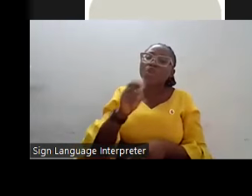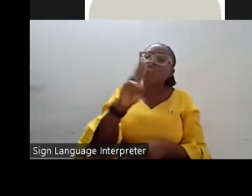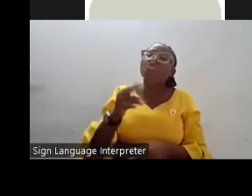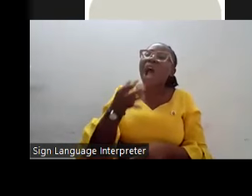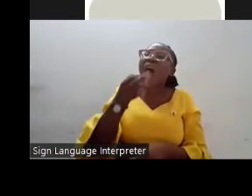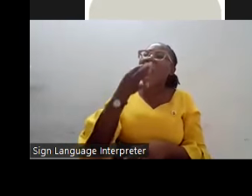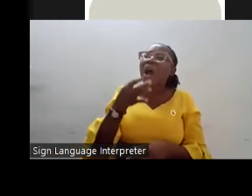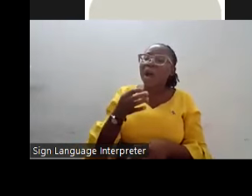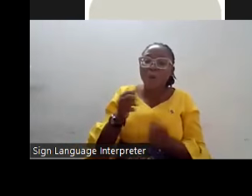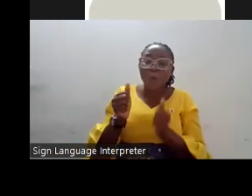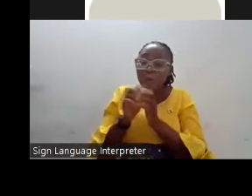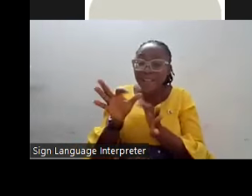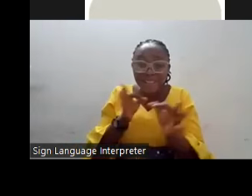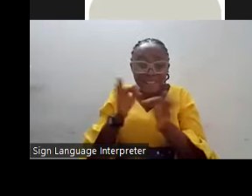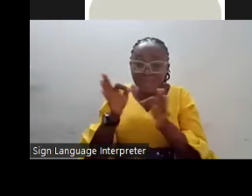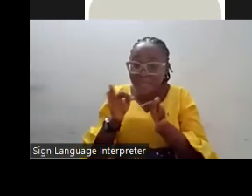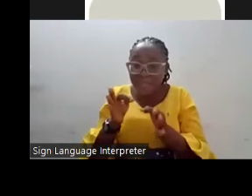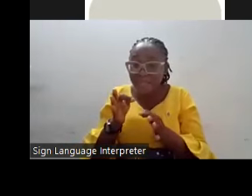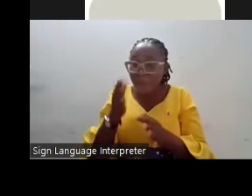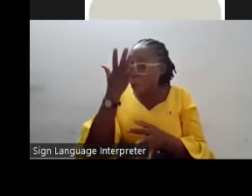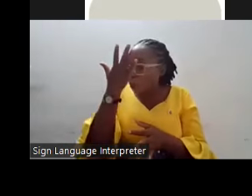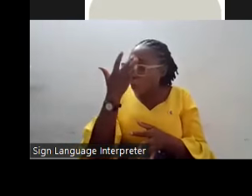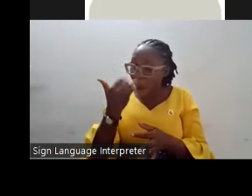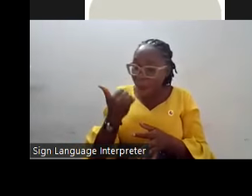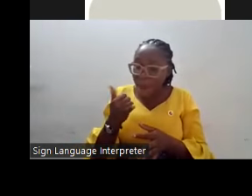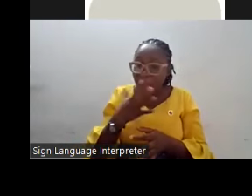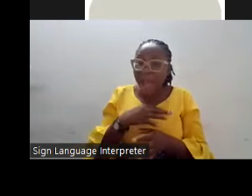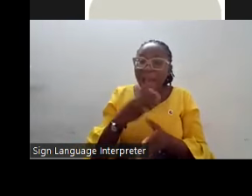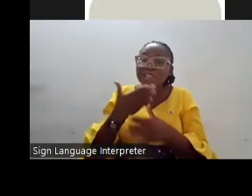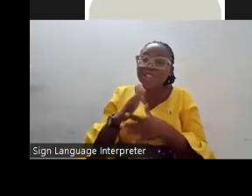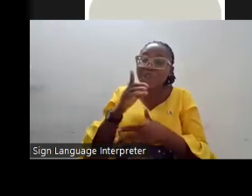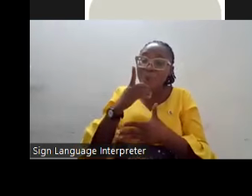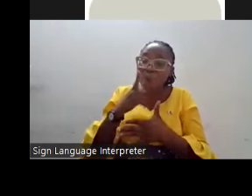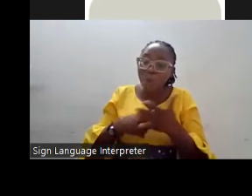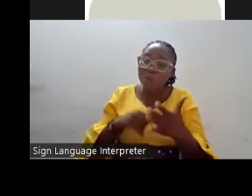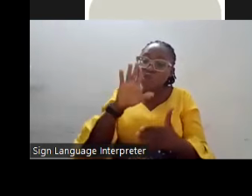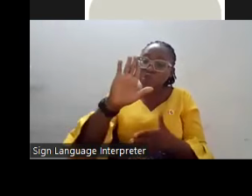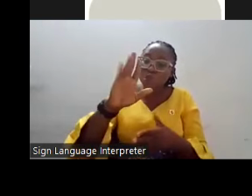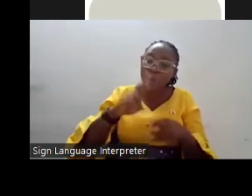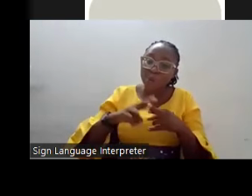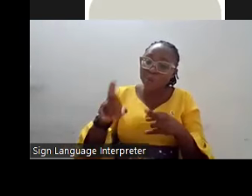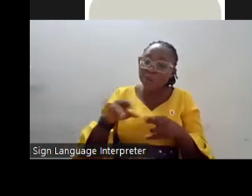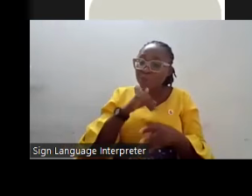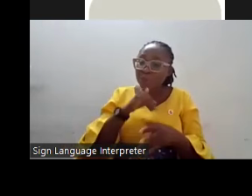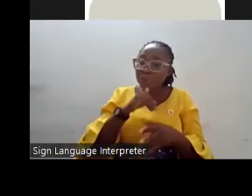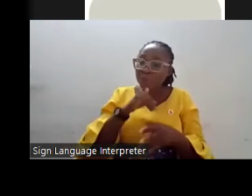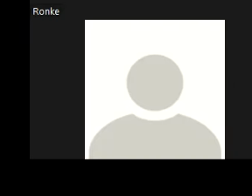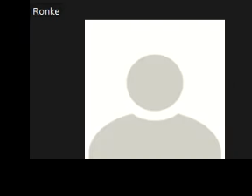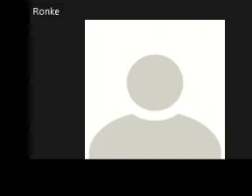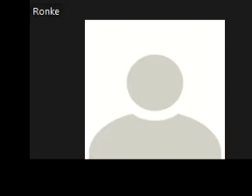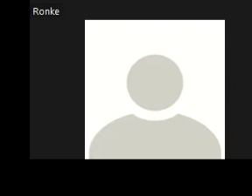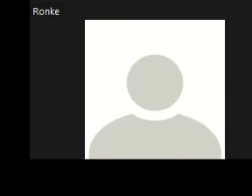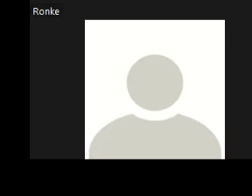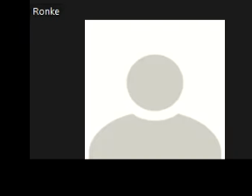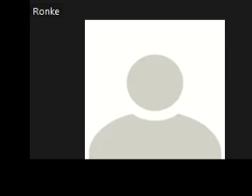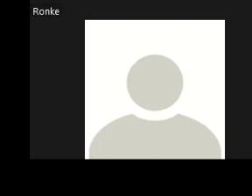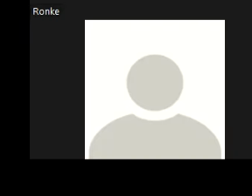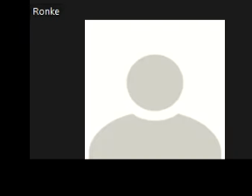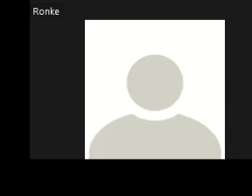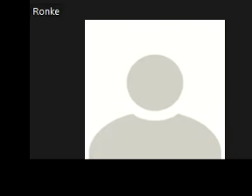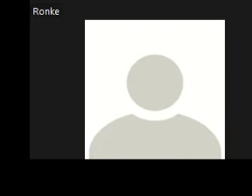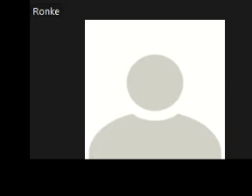or sharing with you what your cholesterol level or sugar level or any other levels that's causing their concerns and why they're giving you that